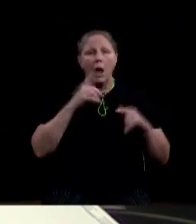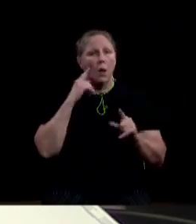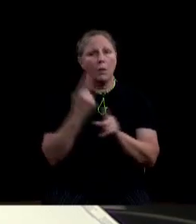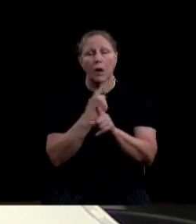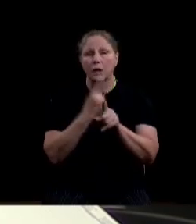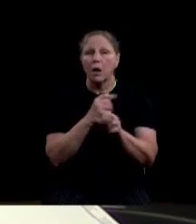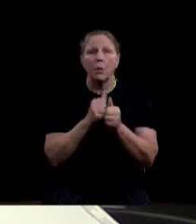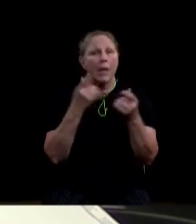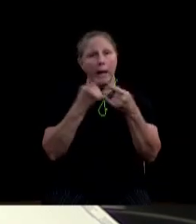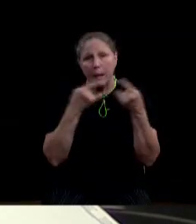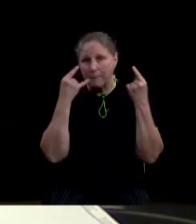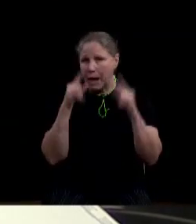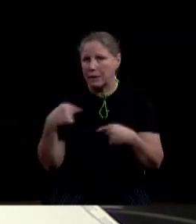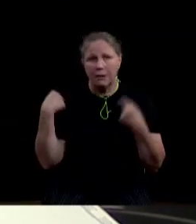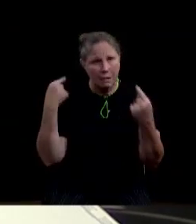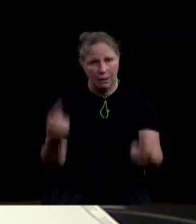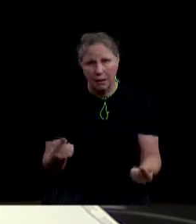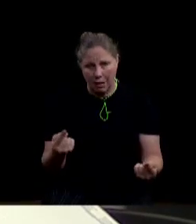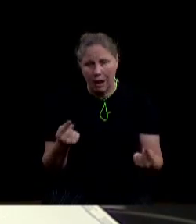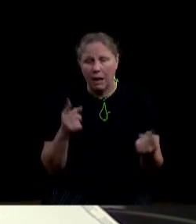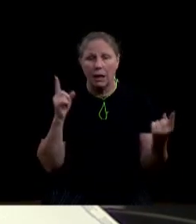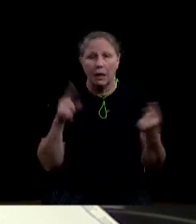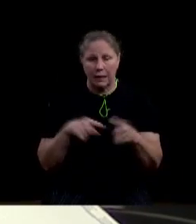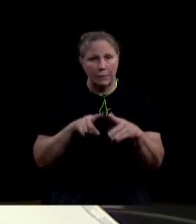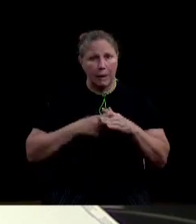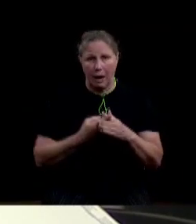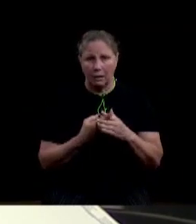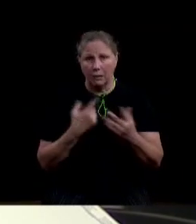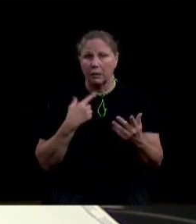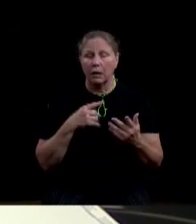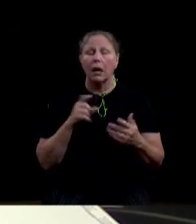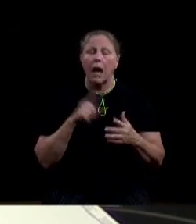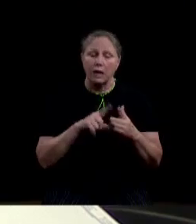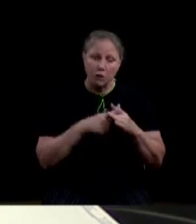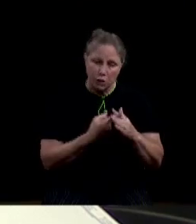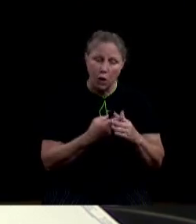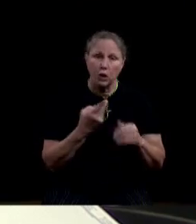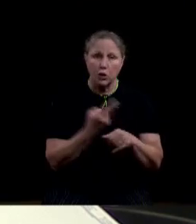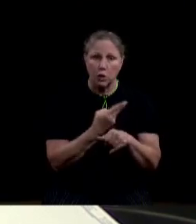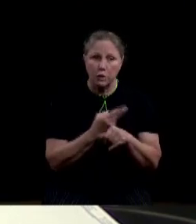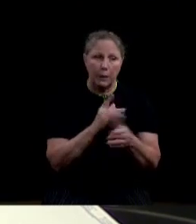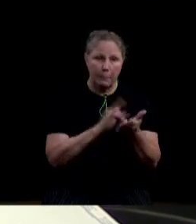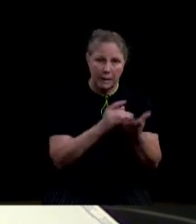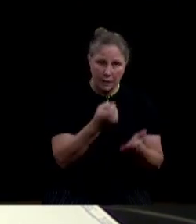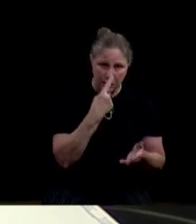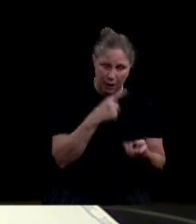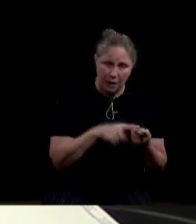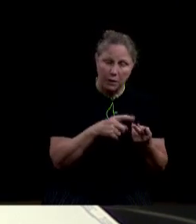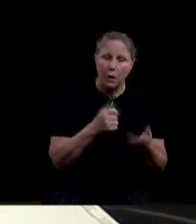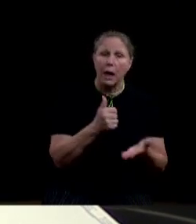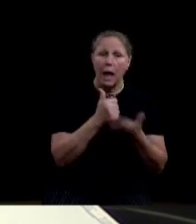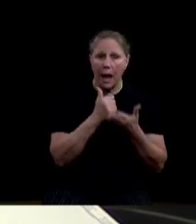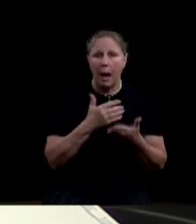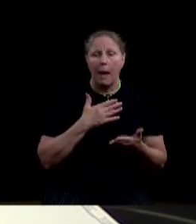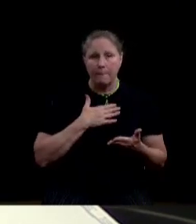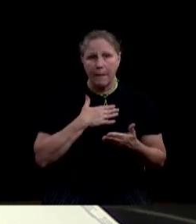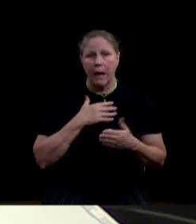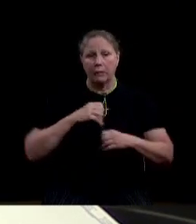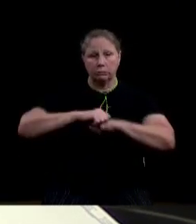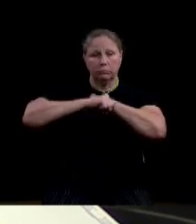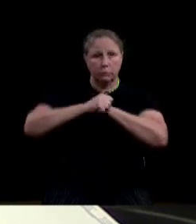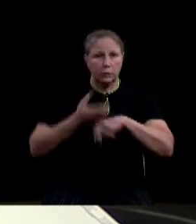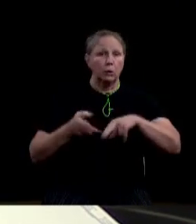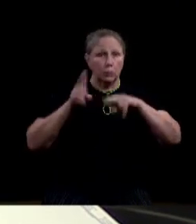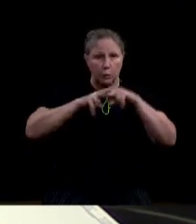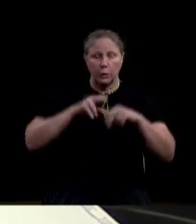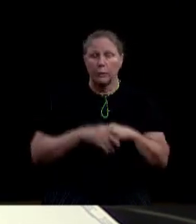this began. I started taking medicine in order to help boost my immunity. I believe as adults, we should be able to decide what is